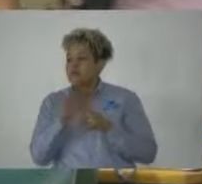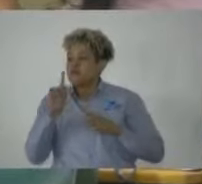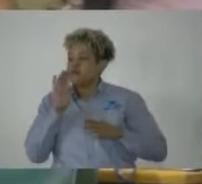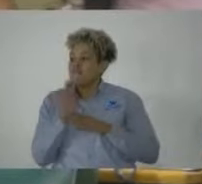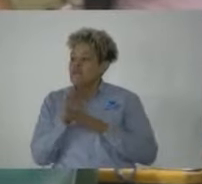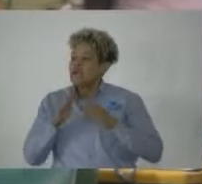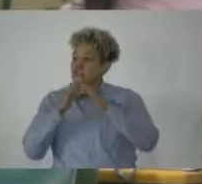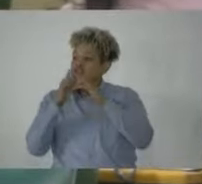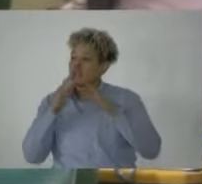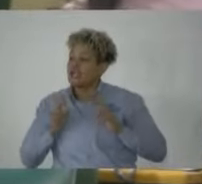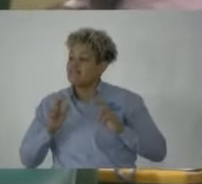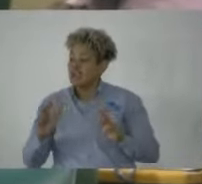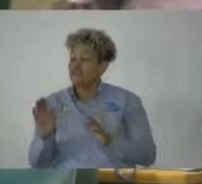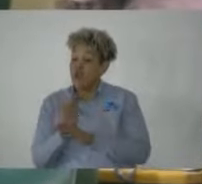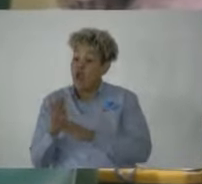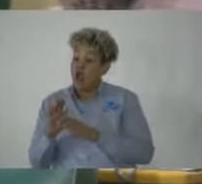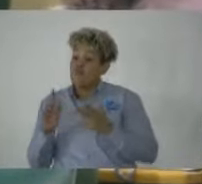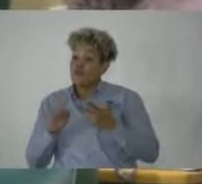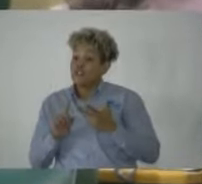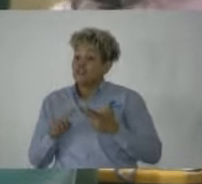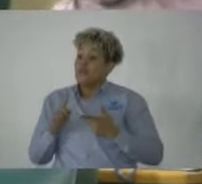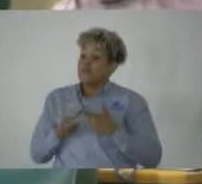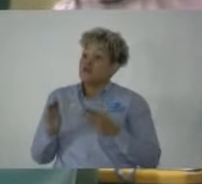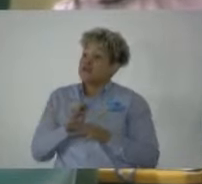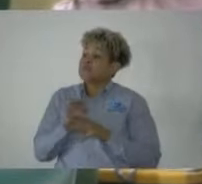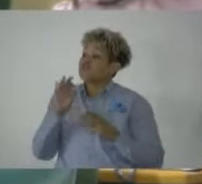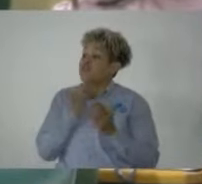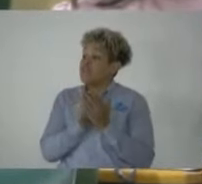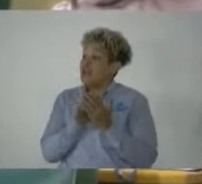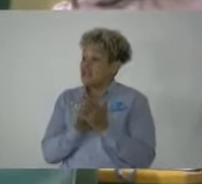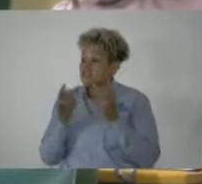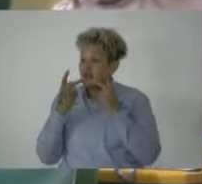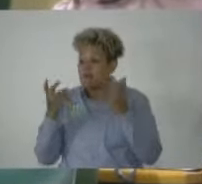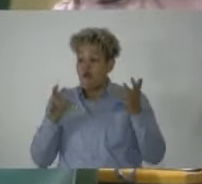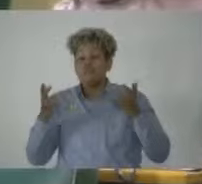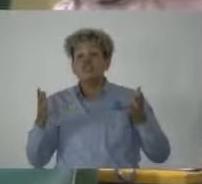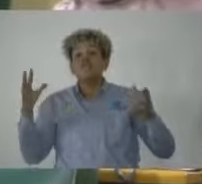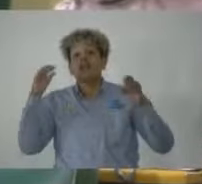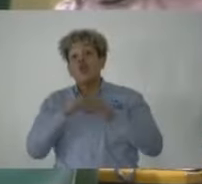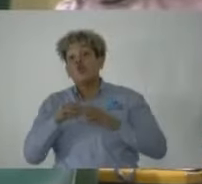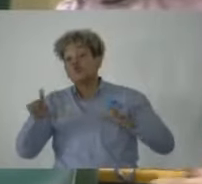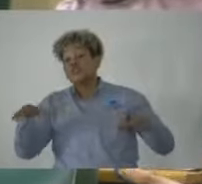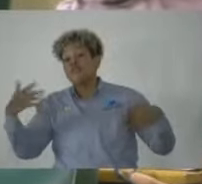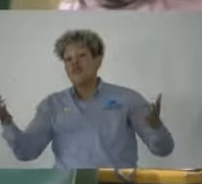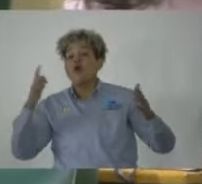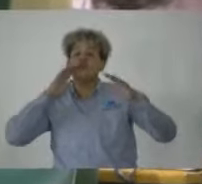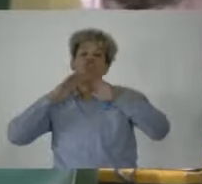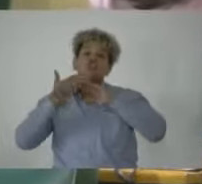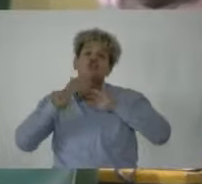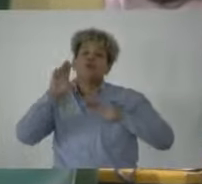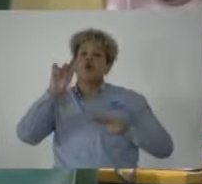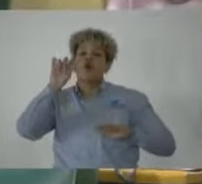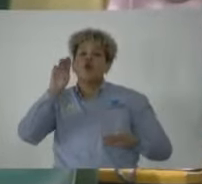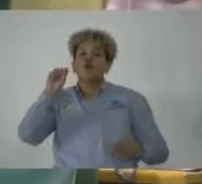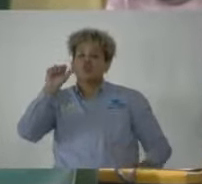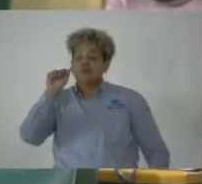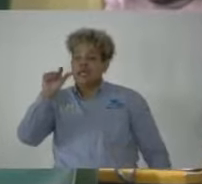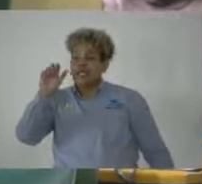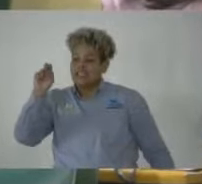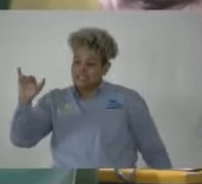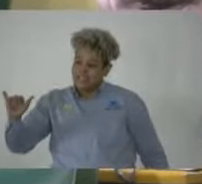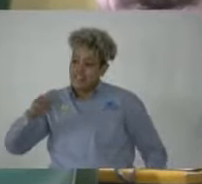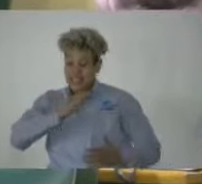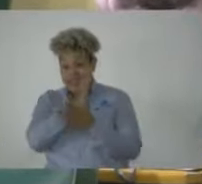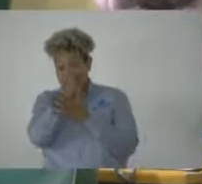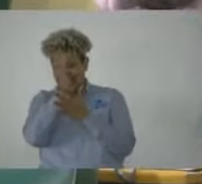Industry, Investment and Commerce, and the Ministry of Finance and the Public Service, inclusive of the Jamaica Customs Agency. Each